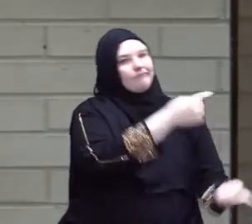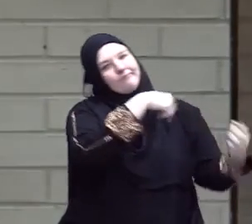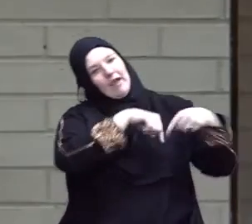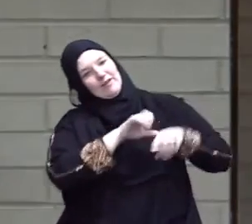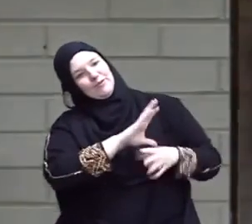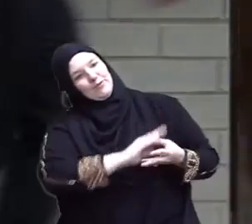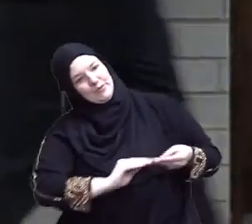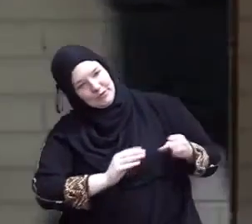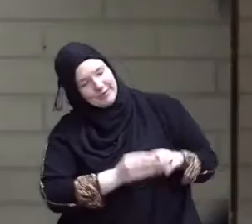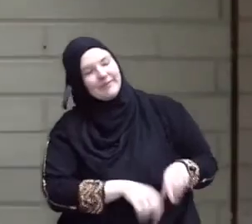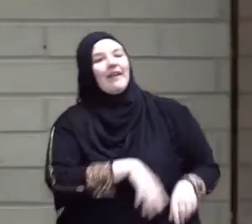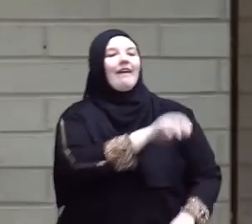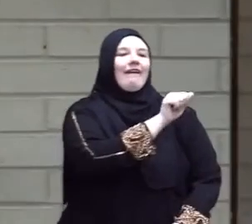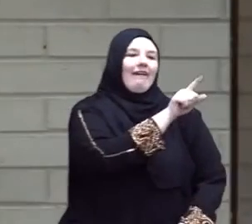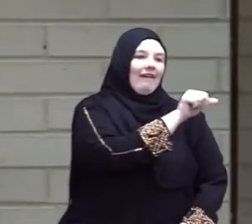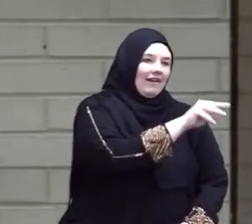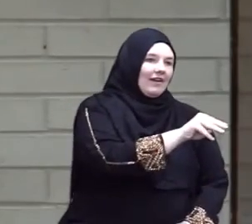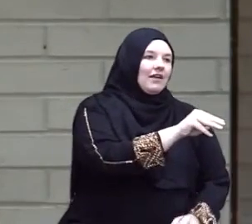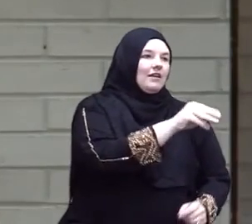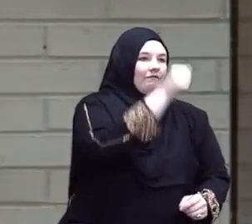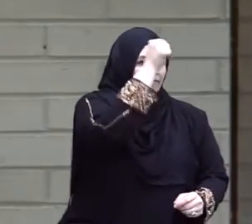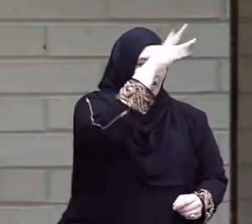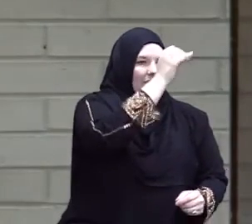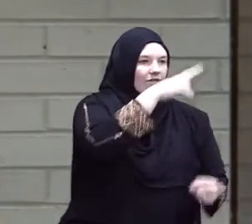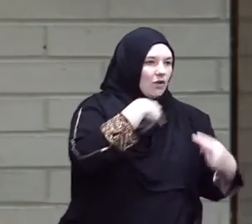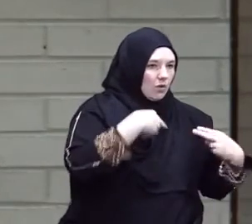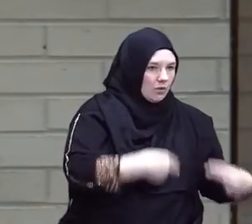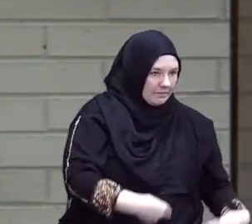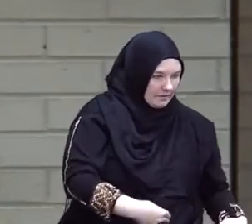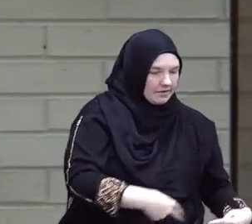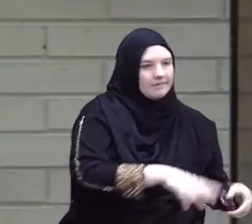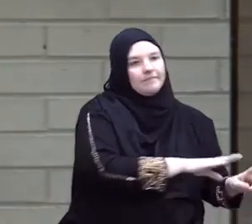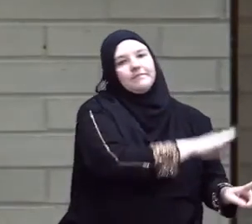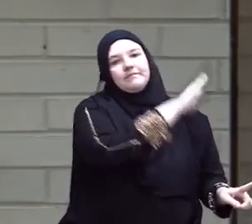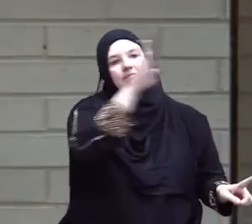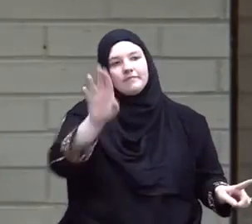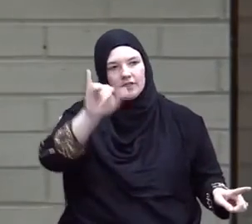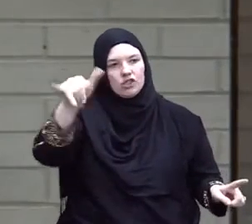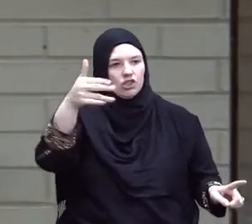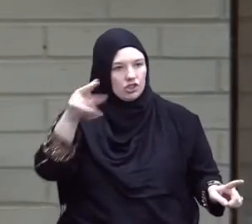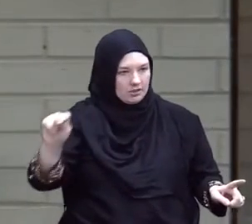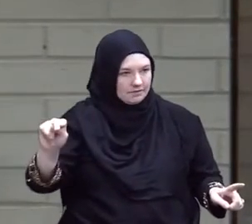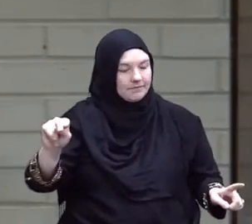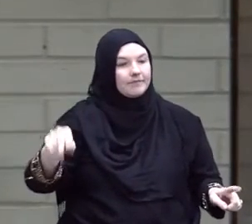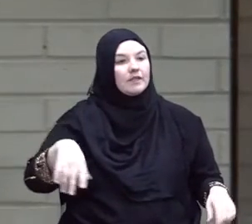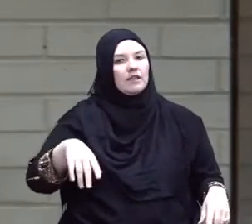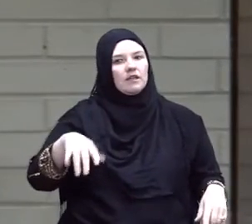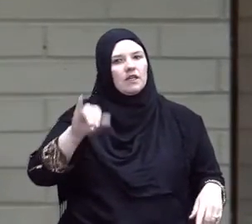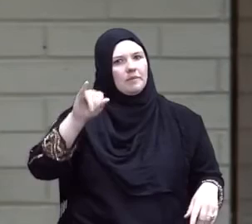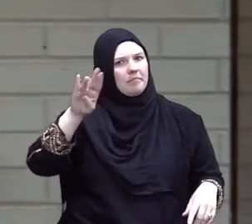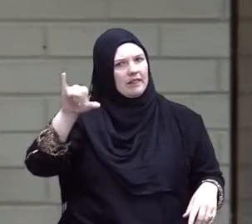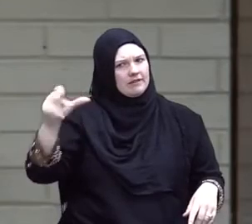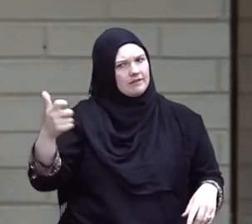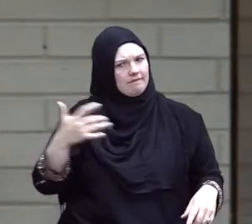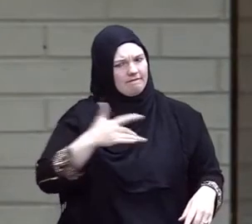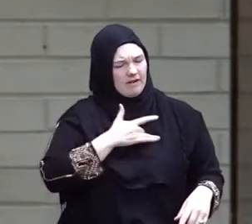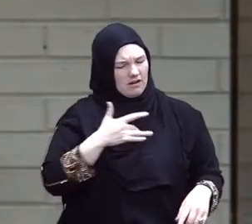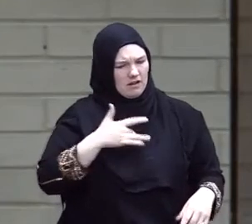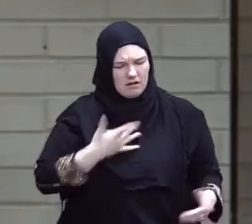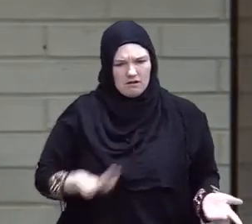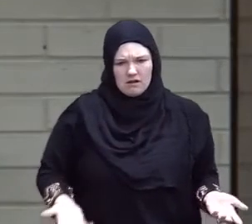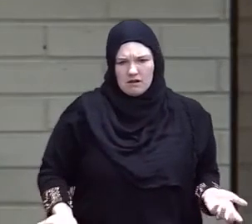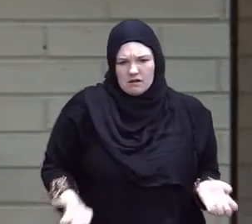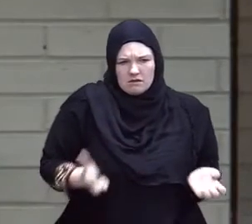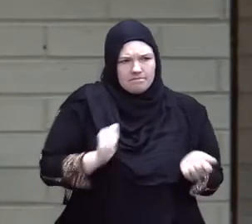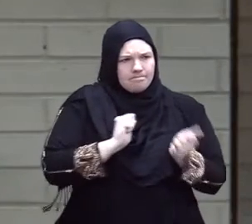is the father of humans, and we have Satan. This competition that Iblis faced